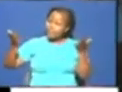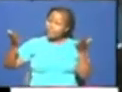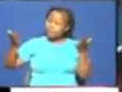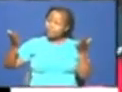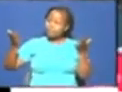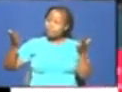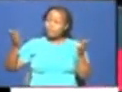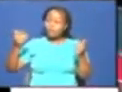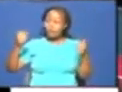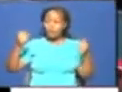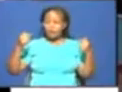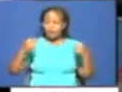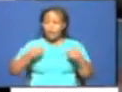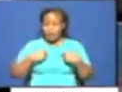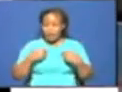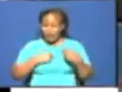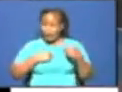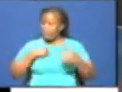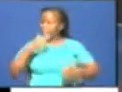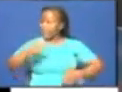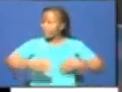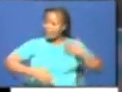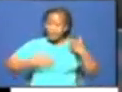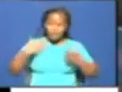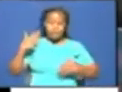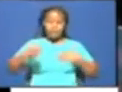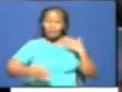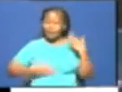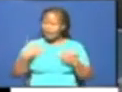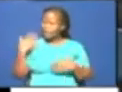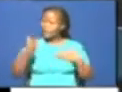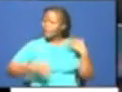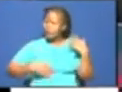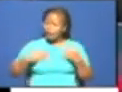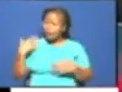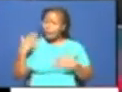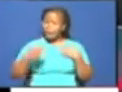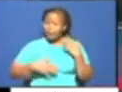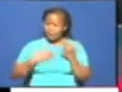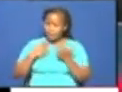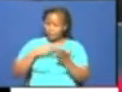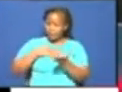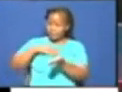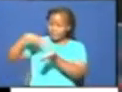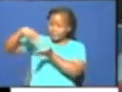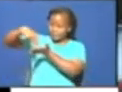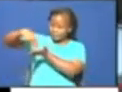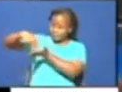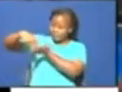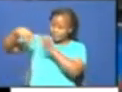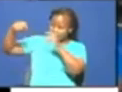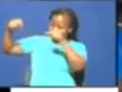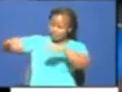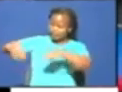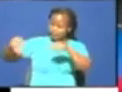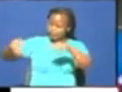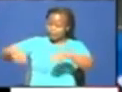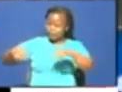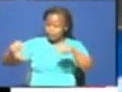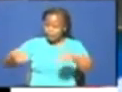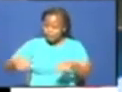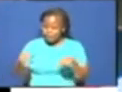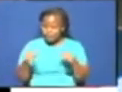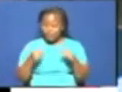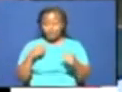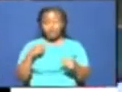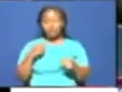I am very delighted that I stand before you here today, a proud